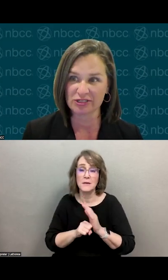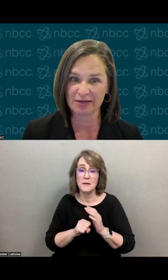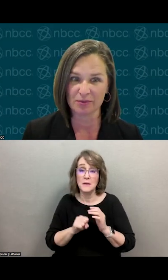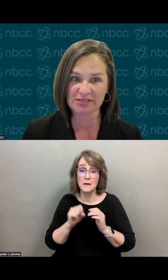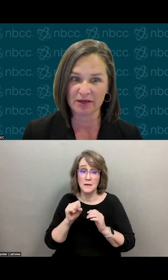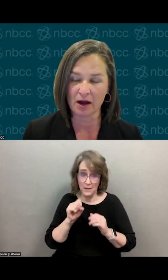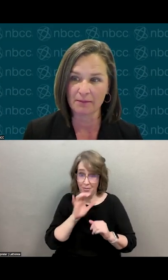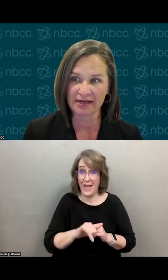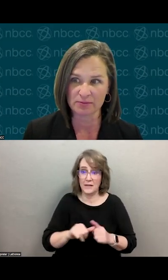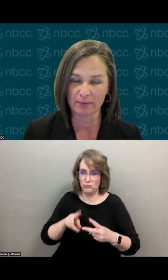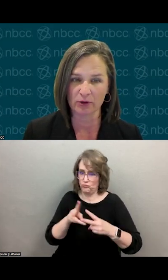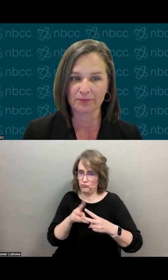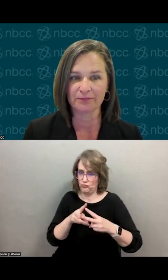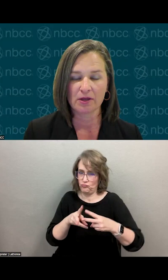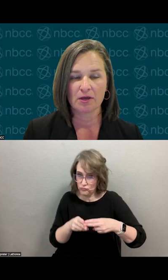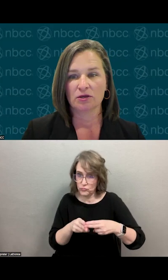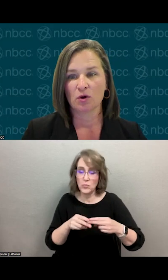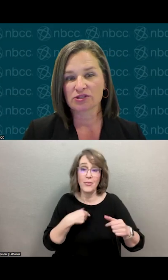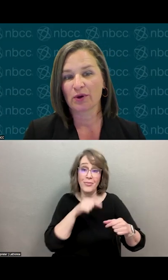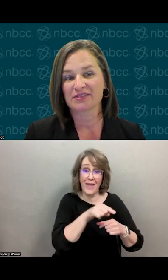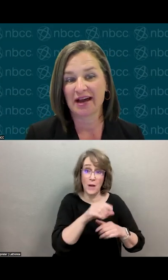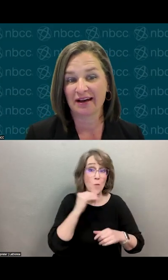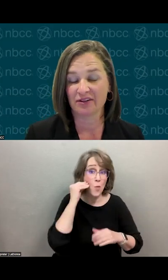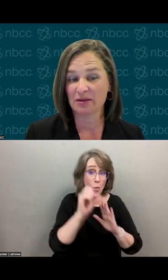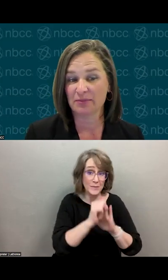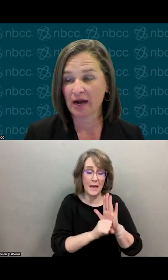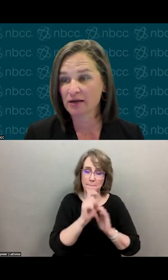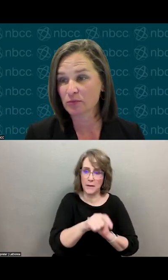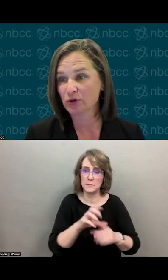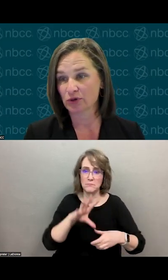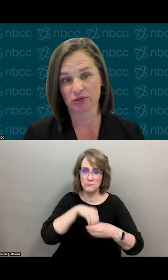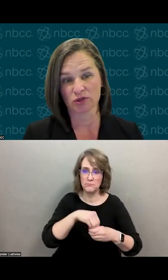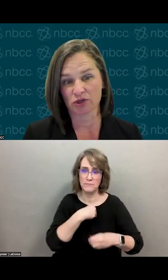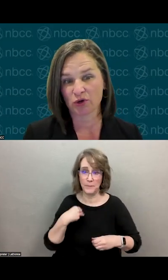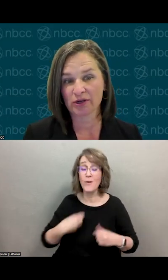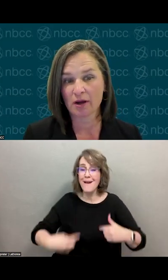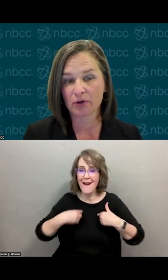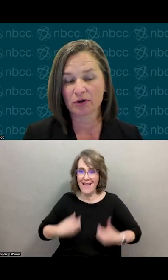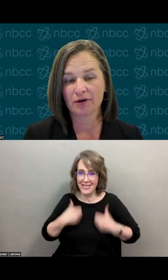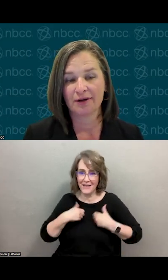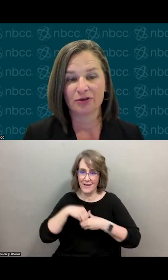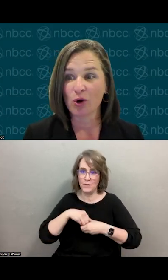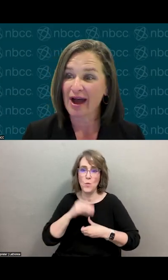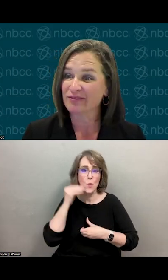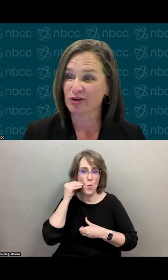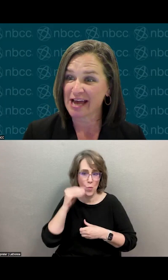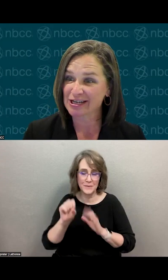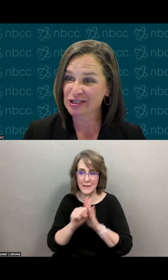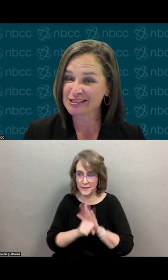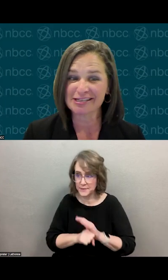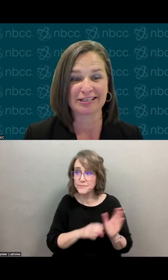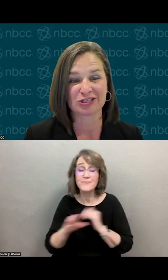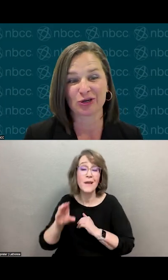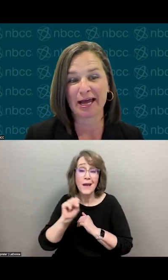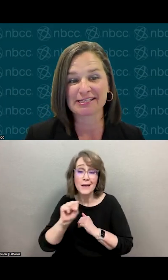and your state must be a compact member. You also have to have an NPI number or social security number, no adverse